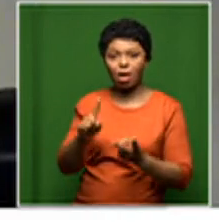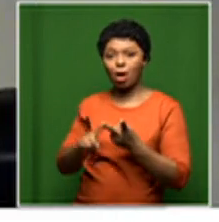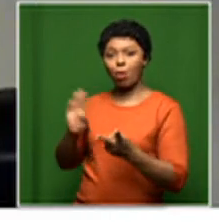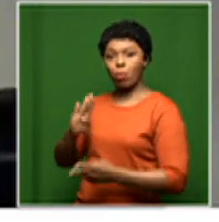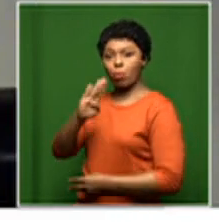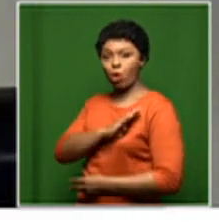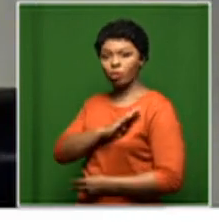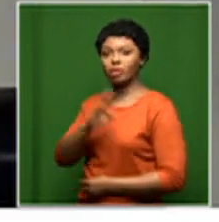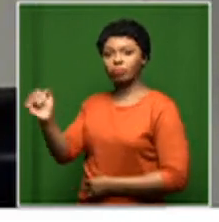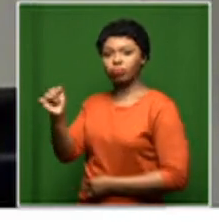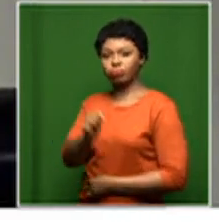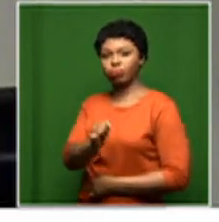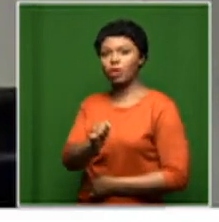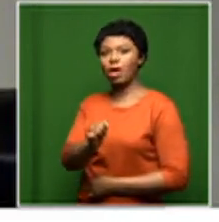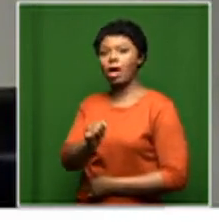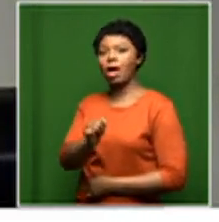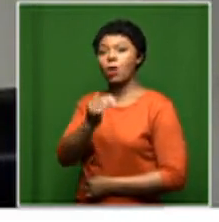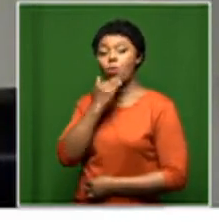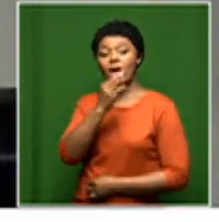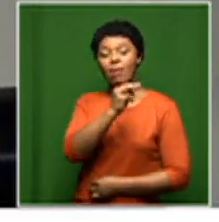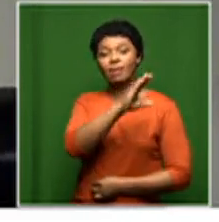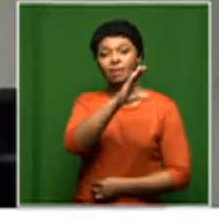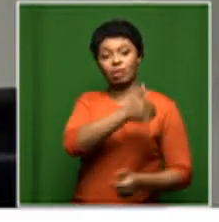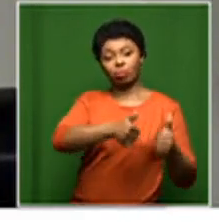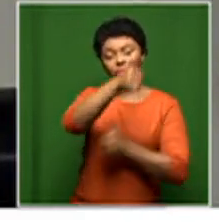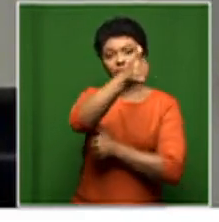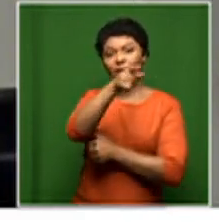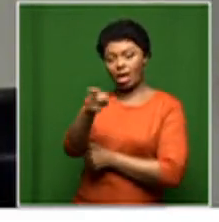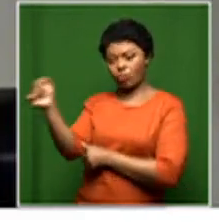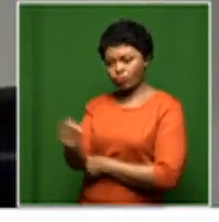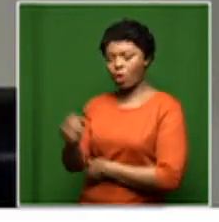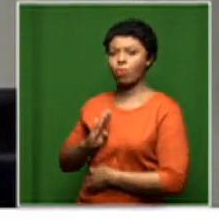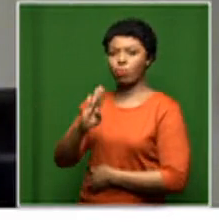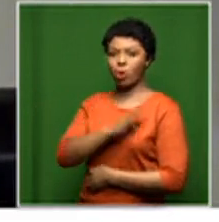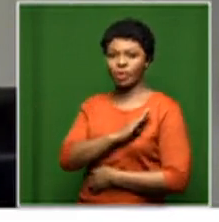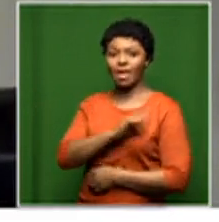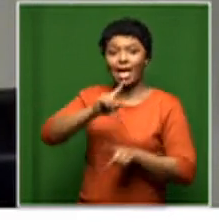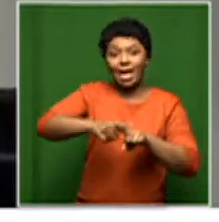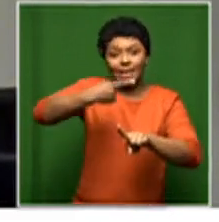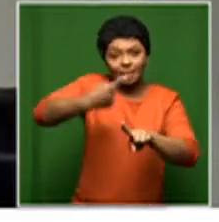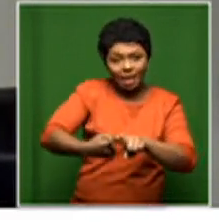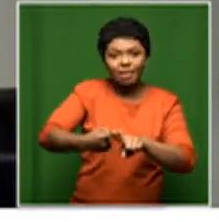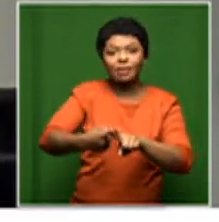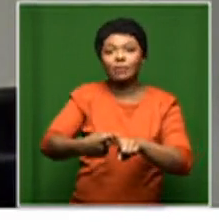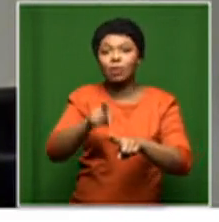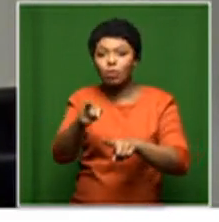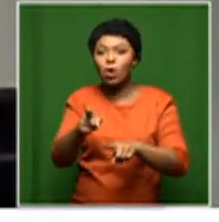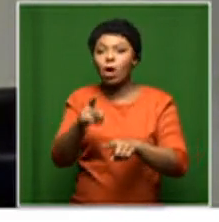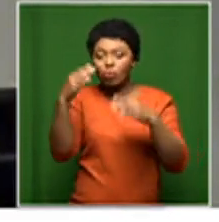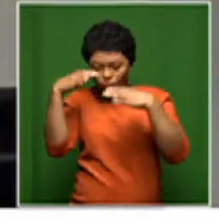appointed under the MMC, and the executives are in the business that are running the